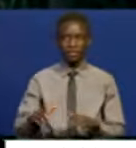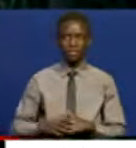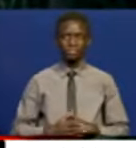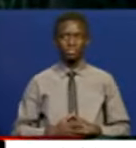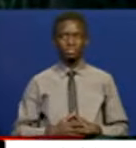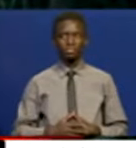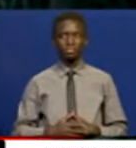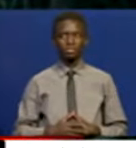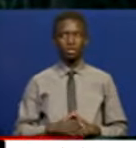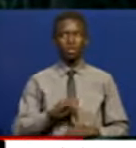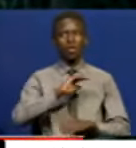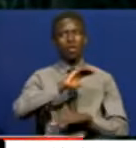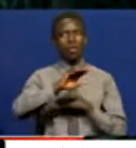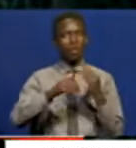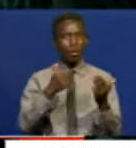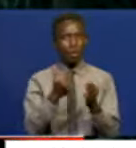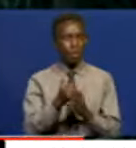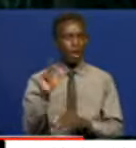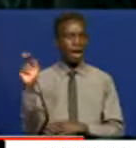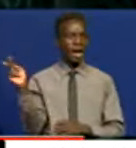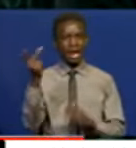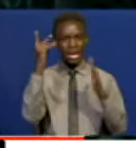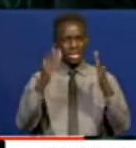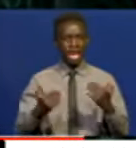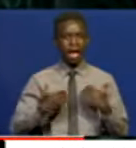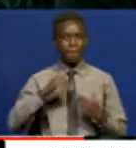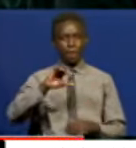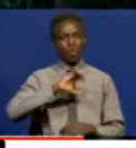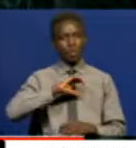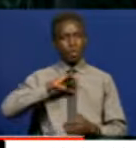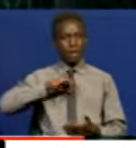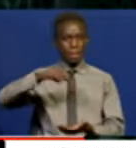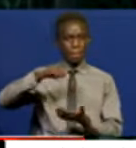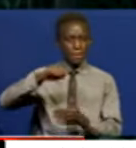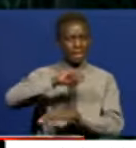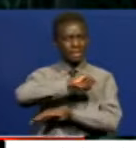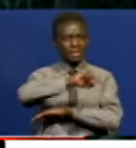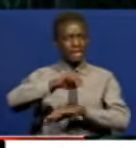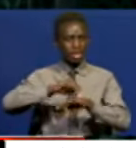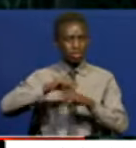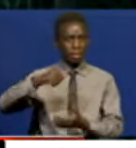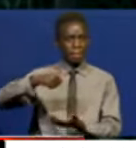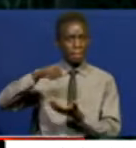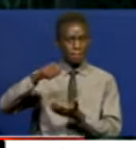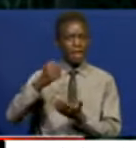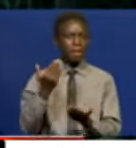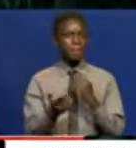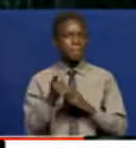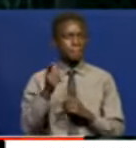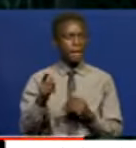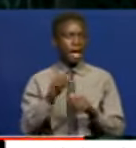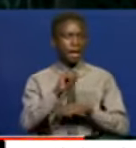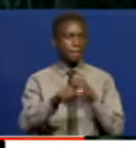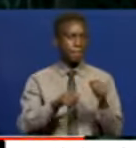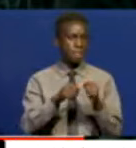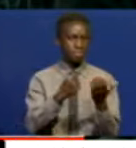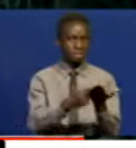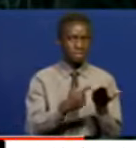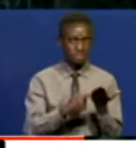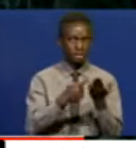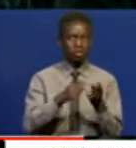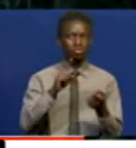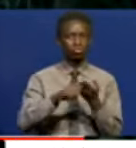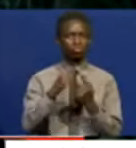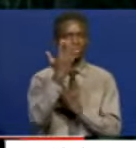Every netizen has their own budget, so the national budget would definitely be a matter of discussion to the cyber